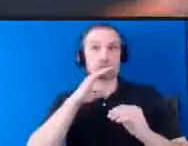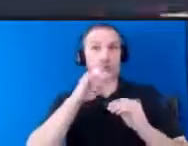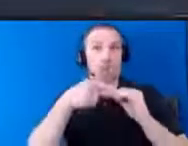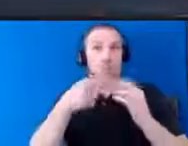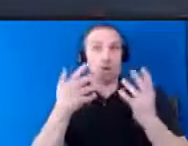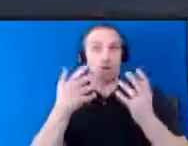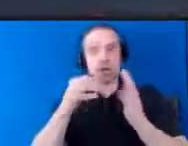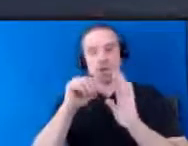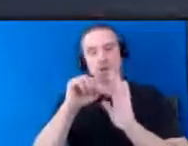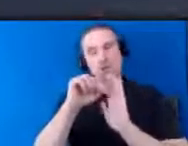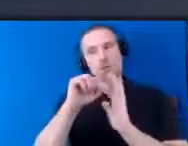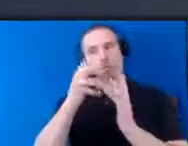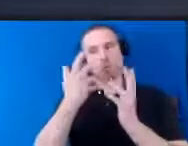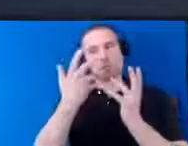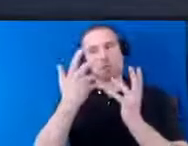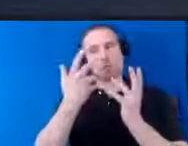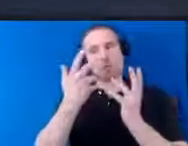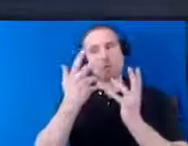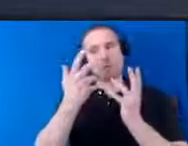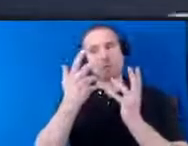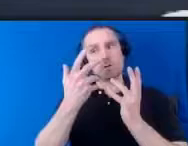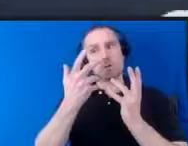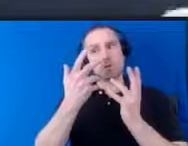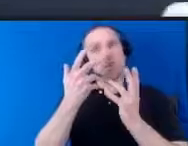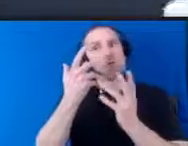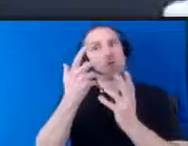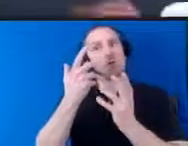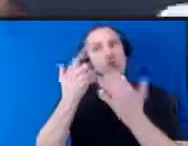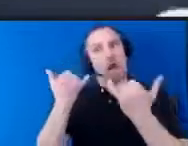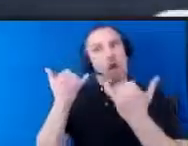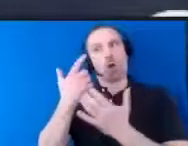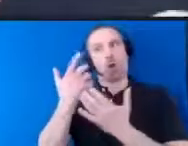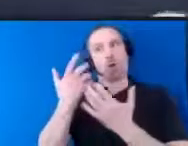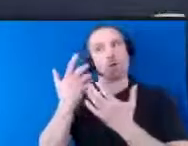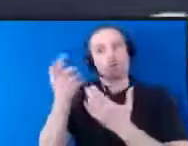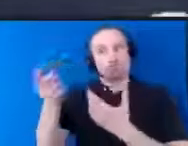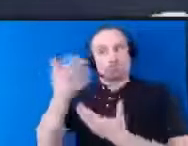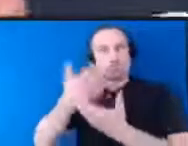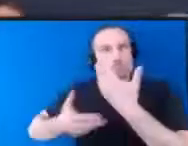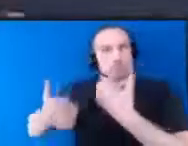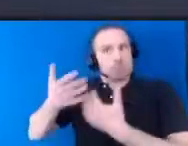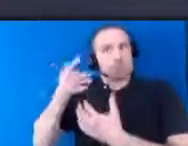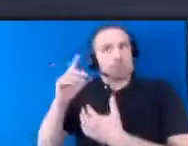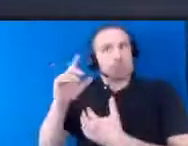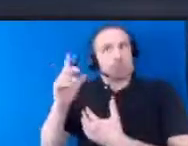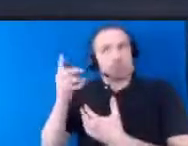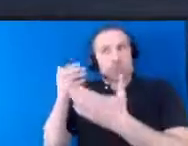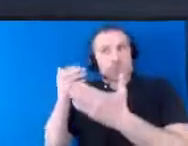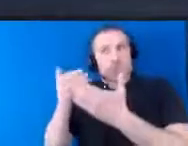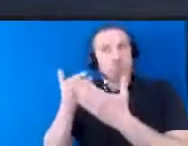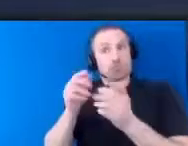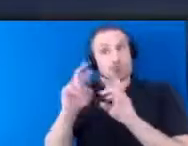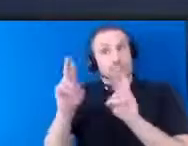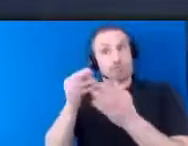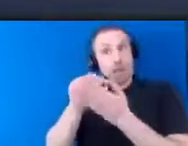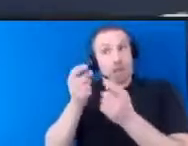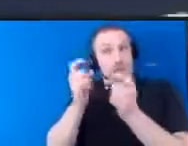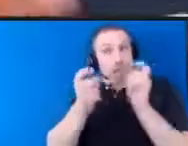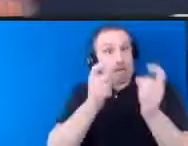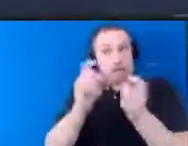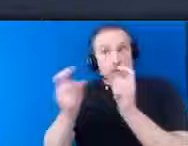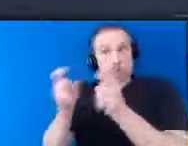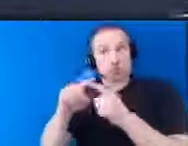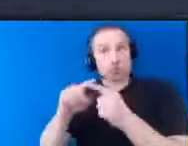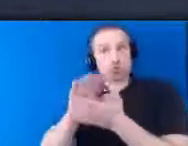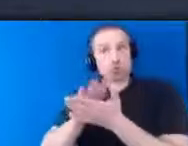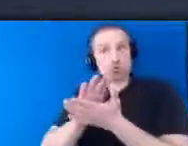the allocation of funds for our schools, it's important to understand that we're asking all the folks who are listening in, whether you